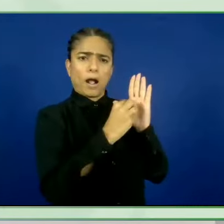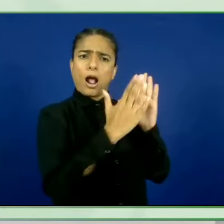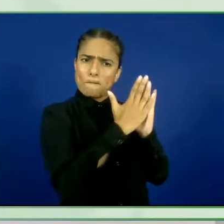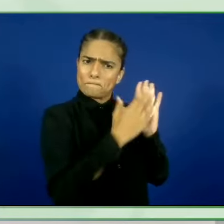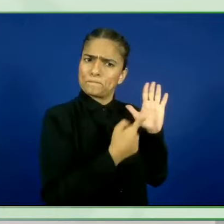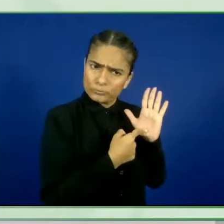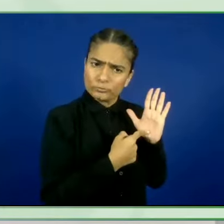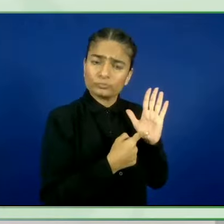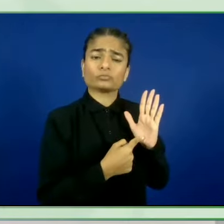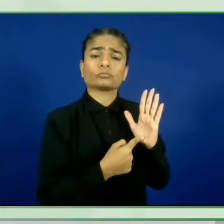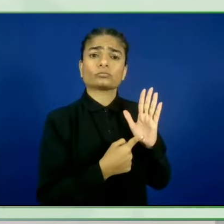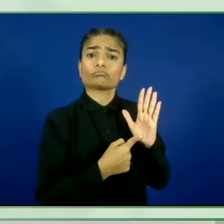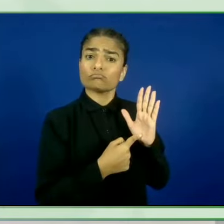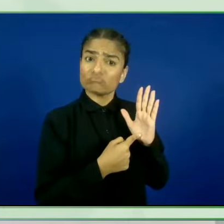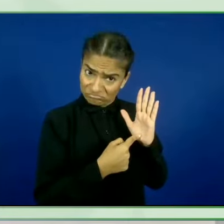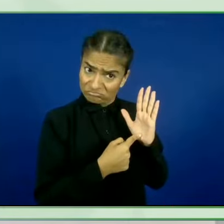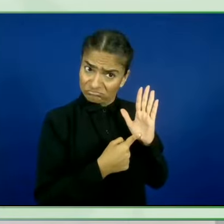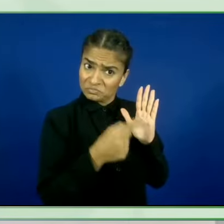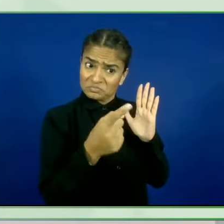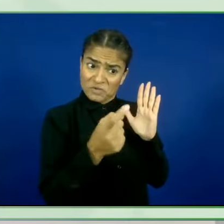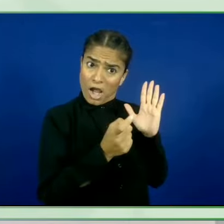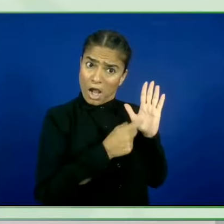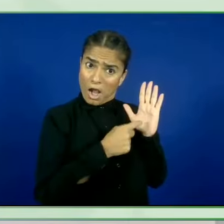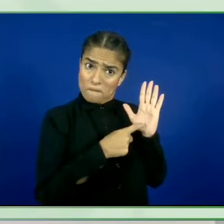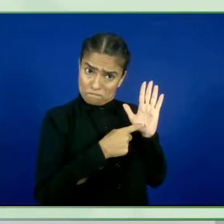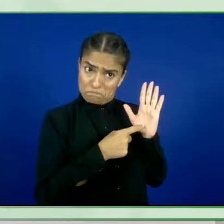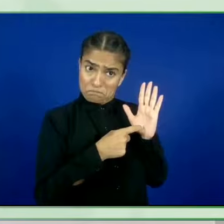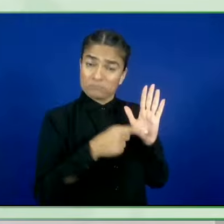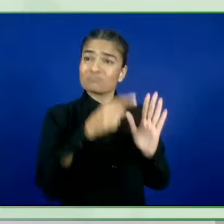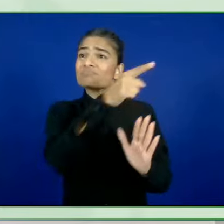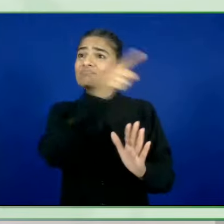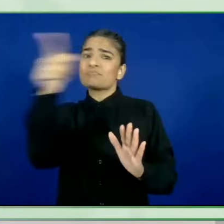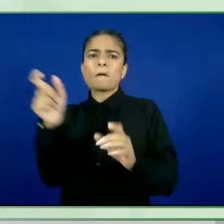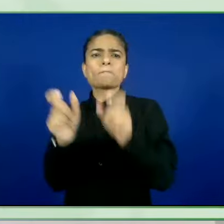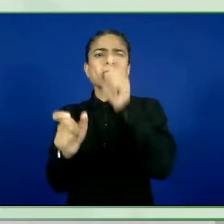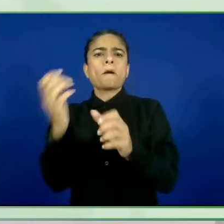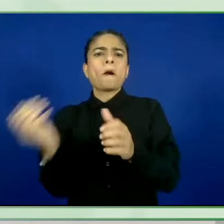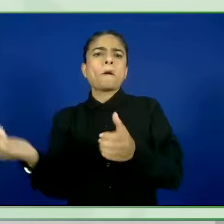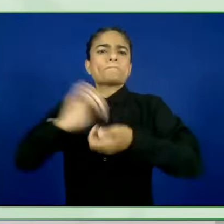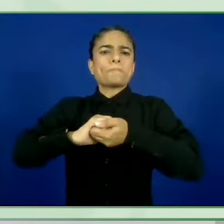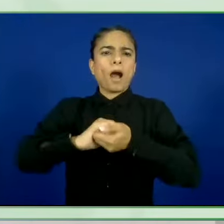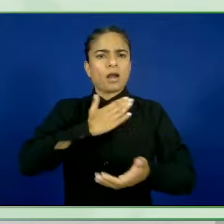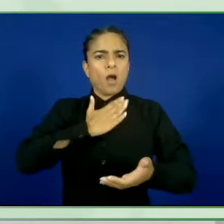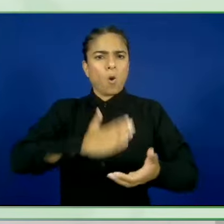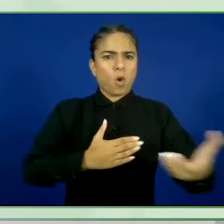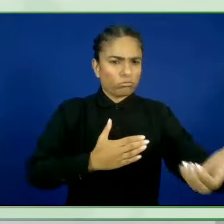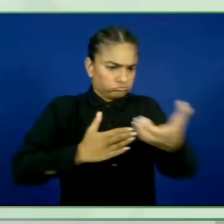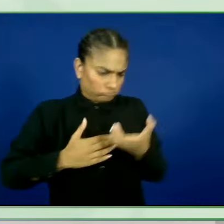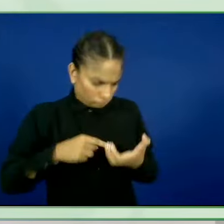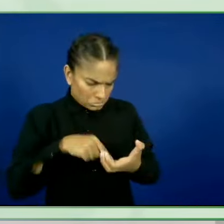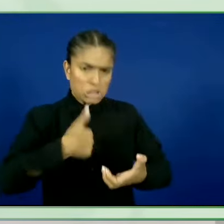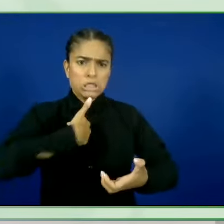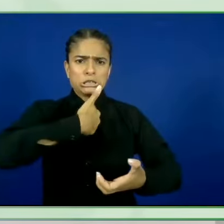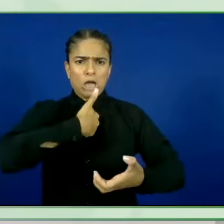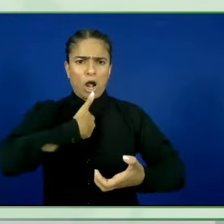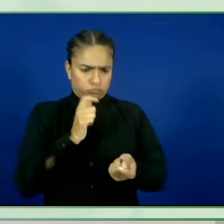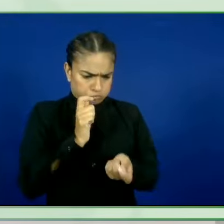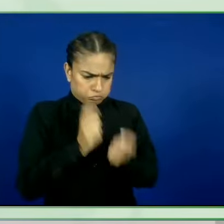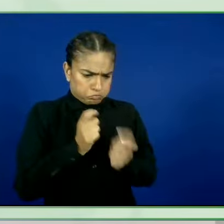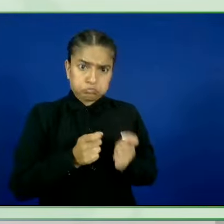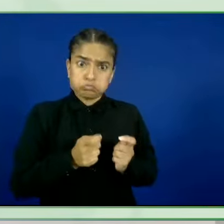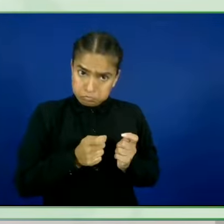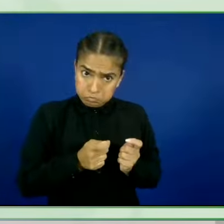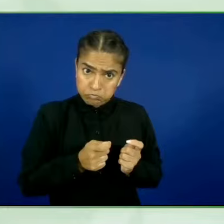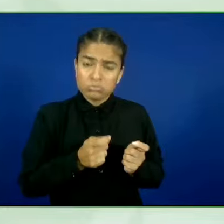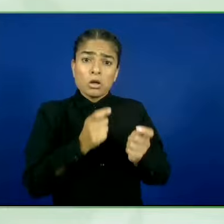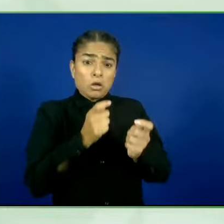adaptable for partners both in different geographic and economic contexts?